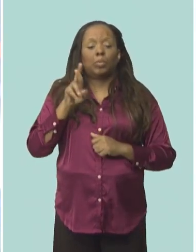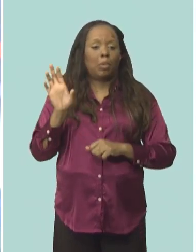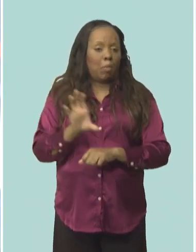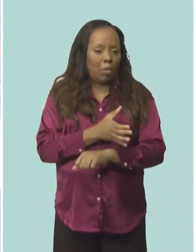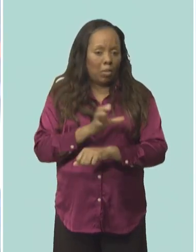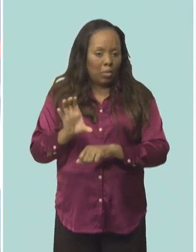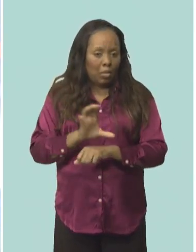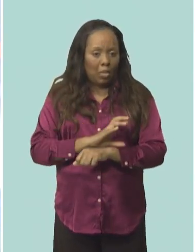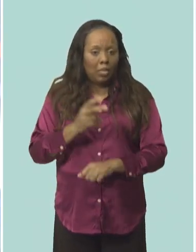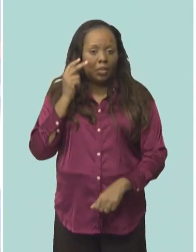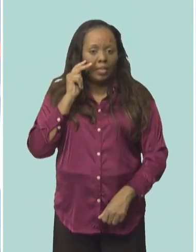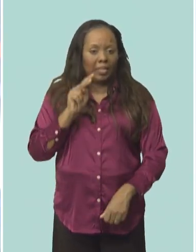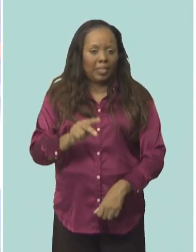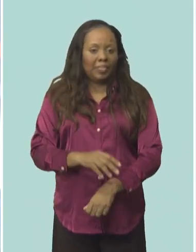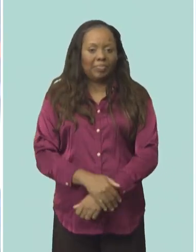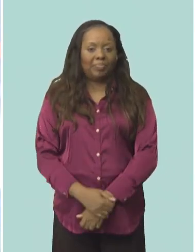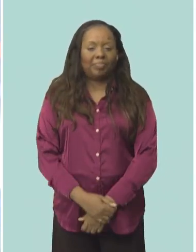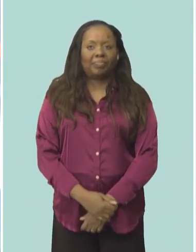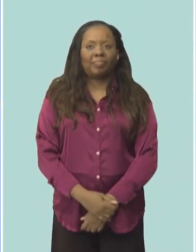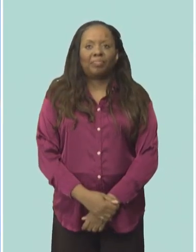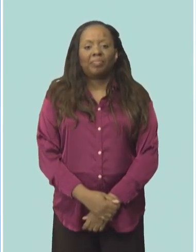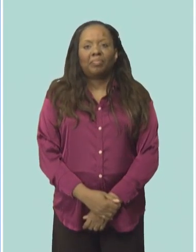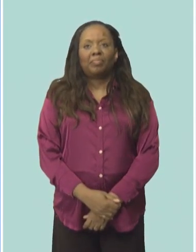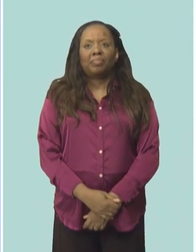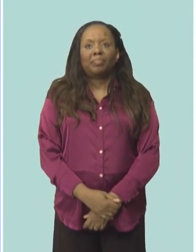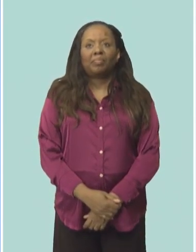and cameraman Chris Wood were there.